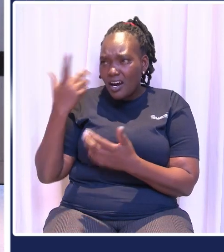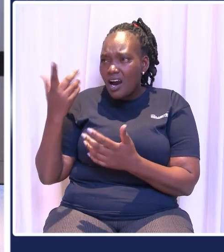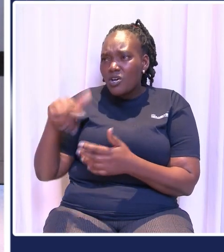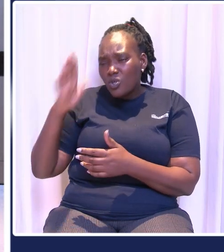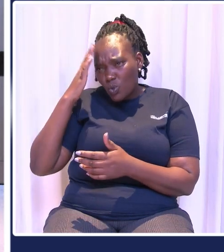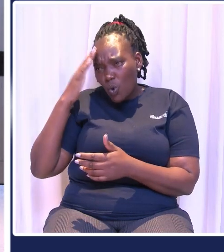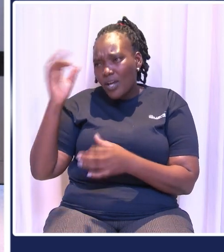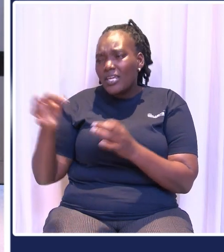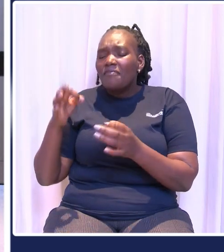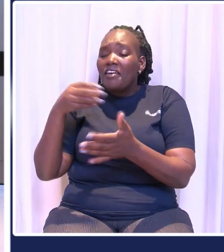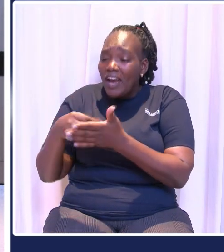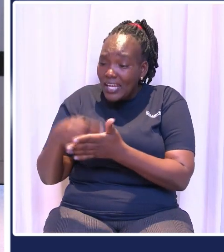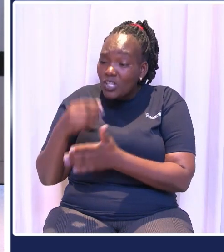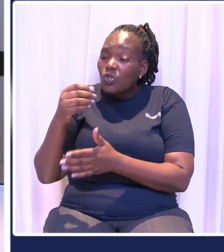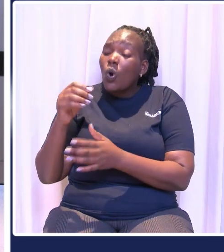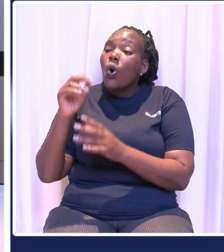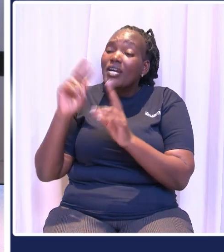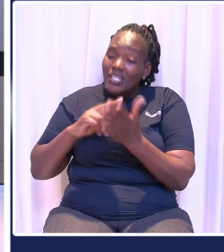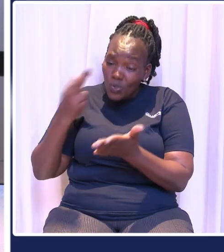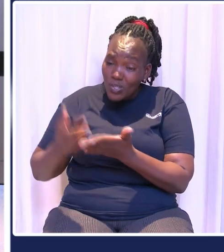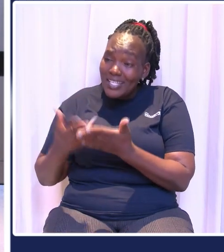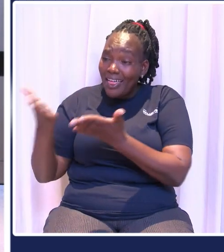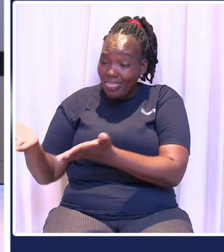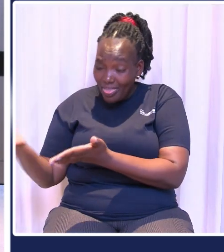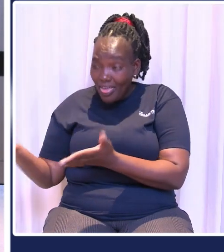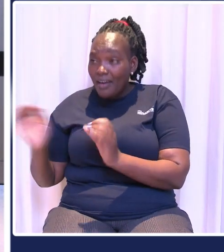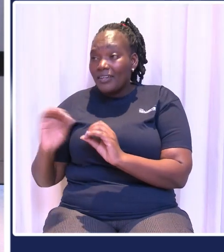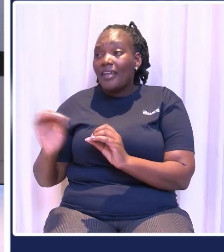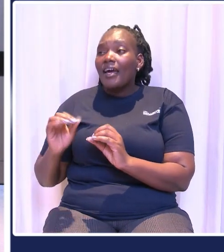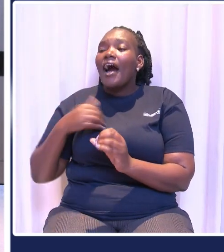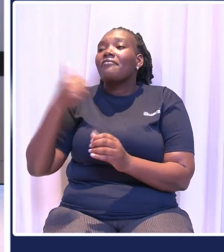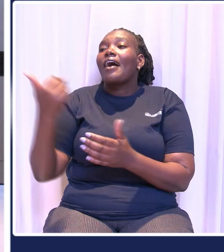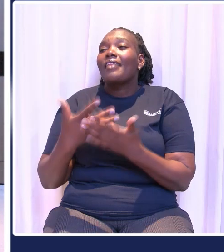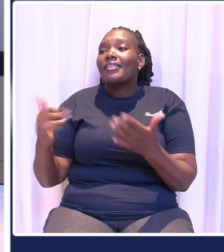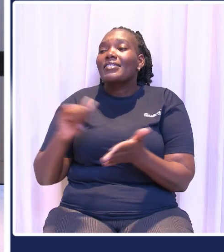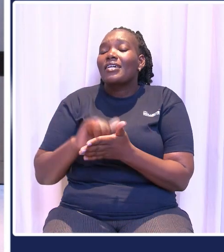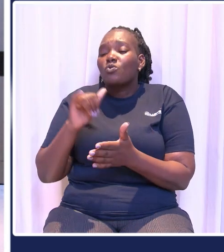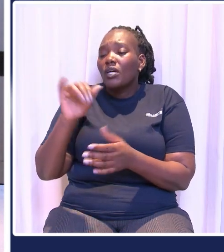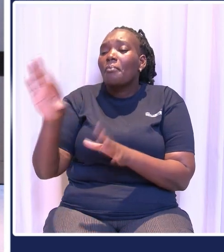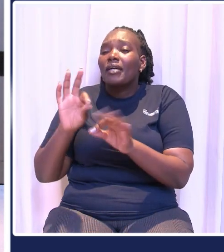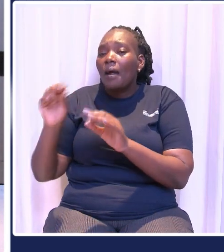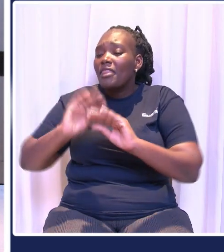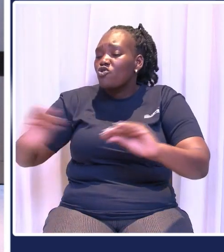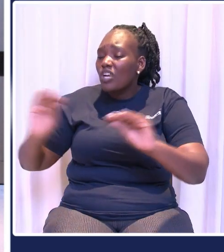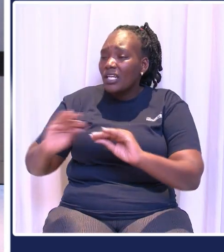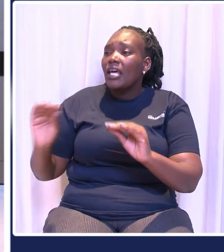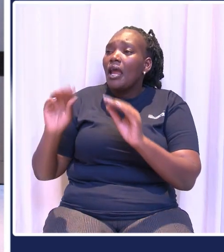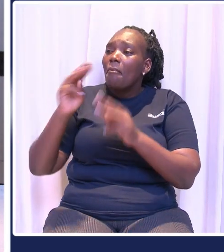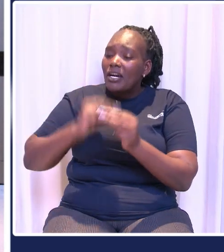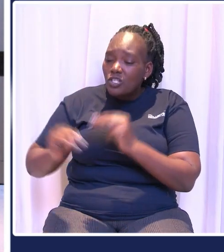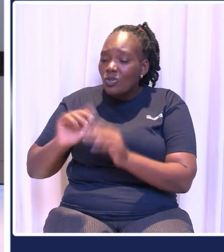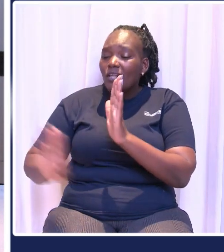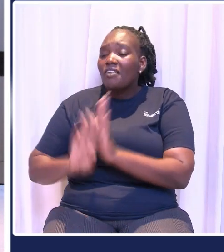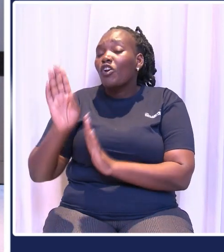if the financial resources dries up, there are other things you can do. Like you said, there's training material that you've developed jointly